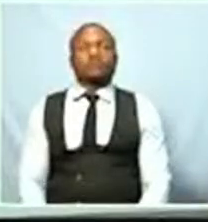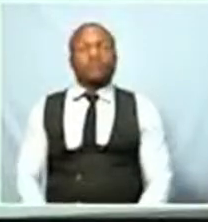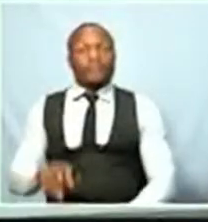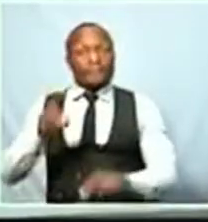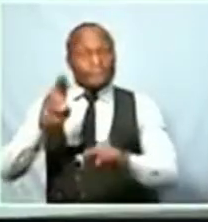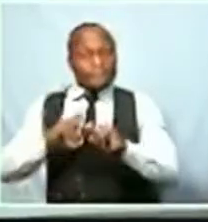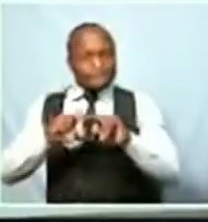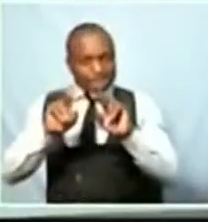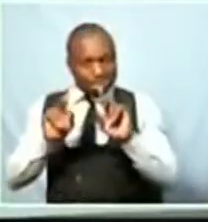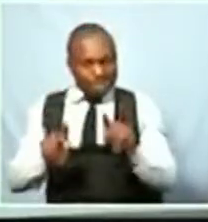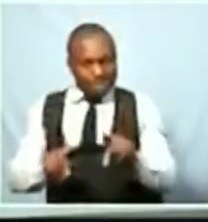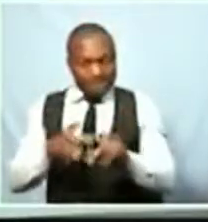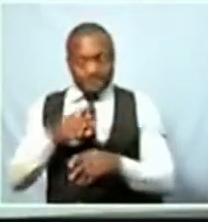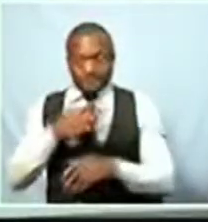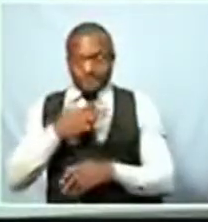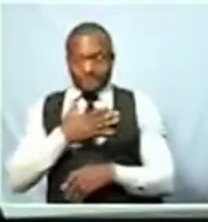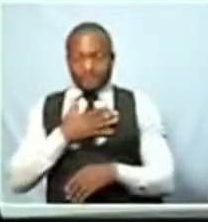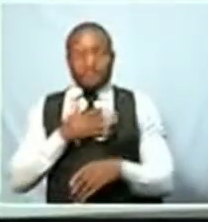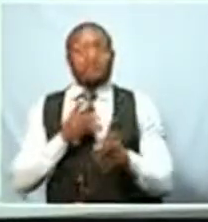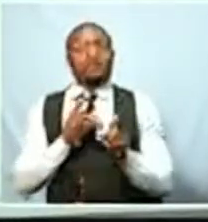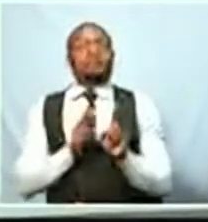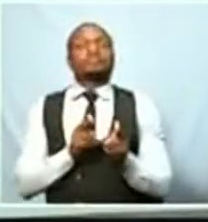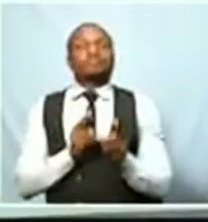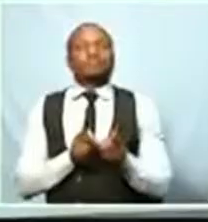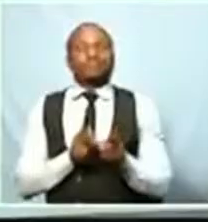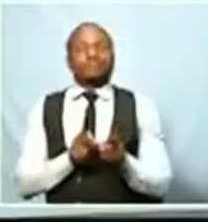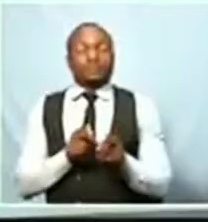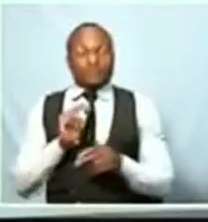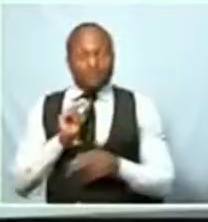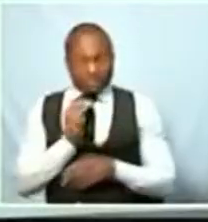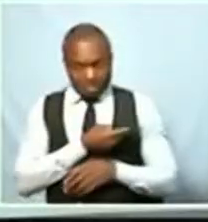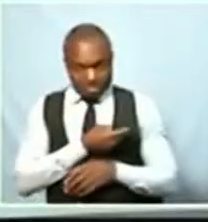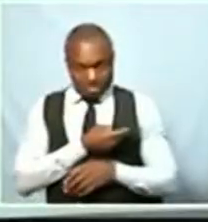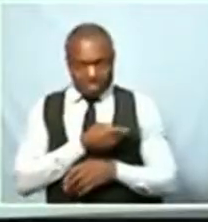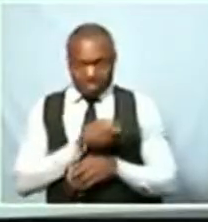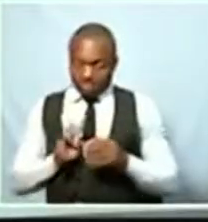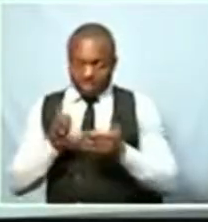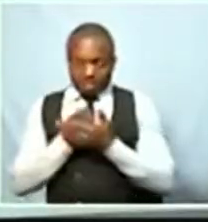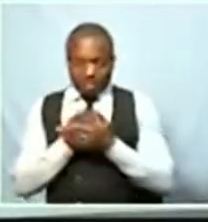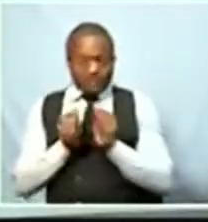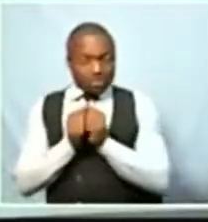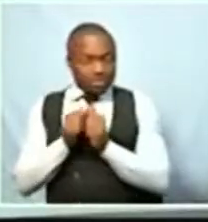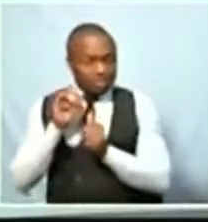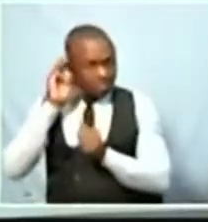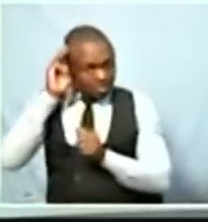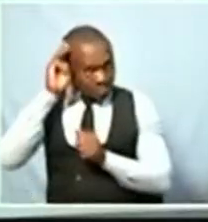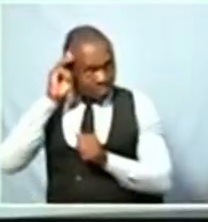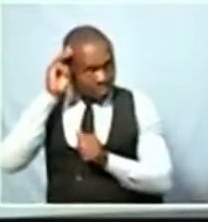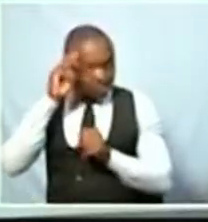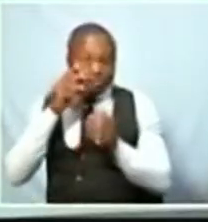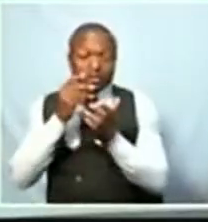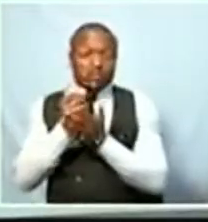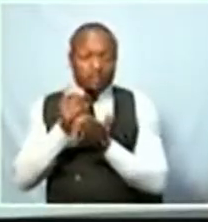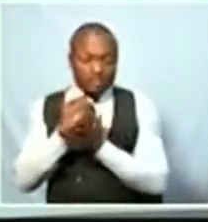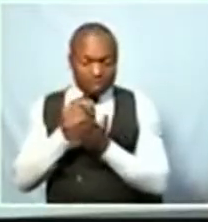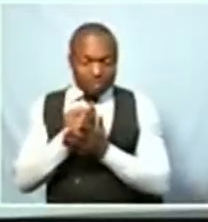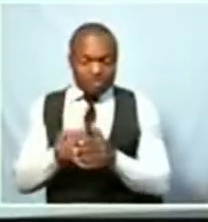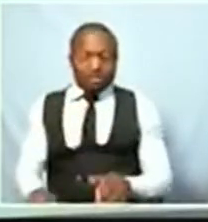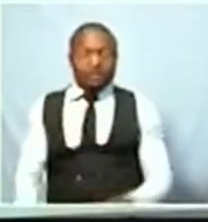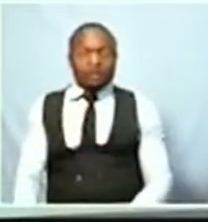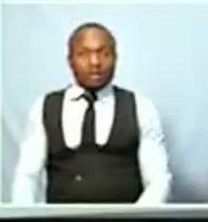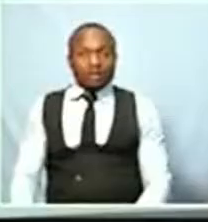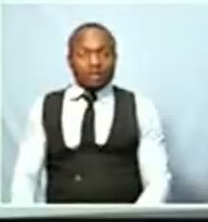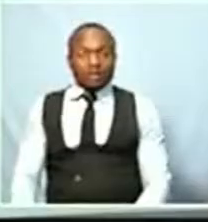Chair, my response to that would be that we engage with the Ministry of Finance,